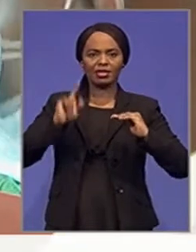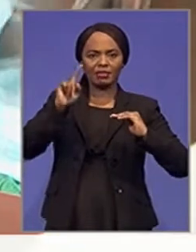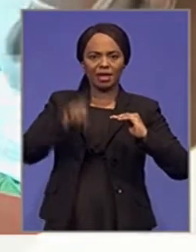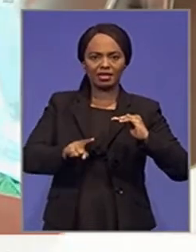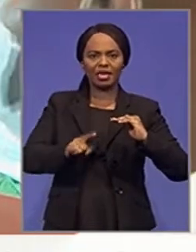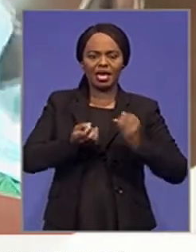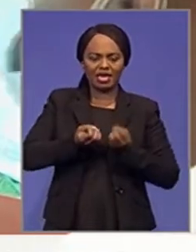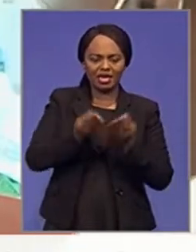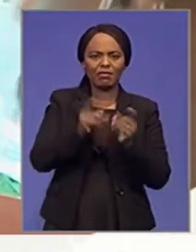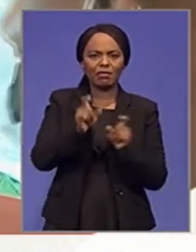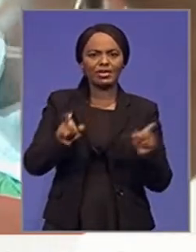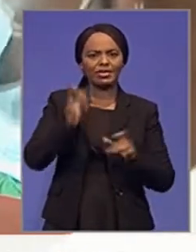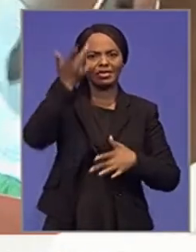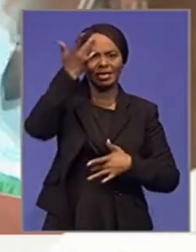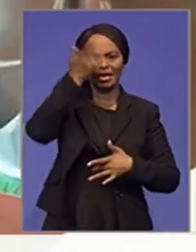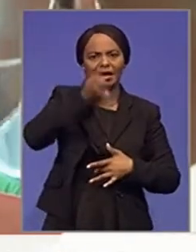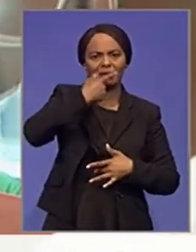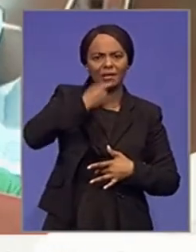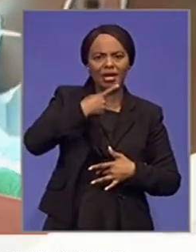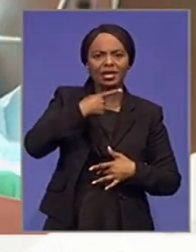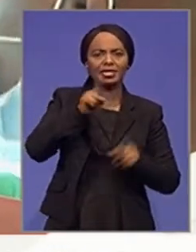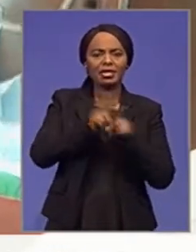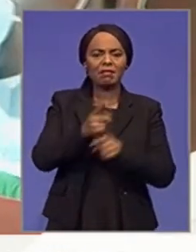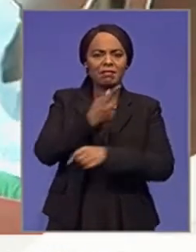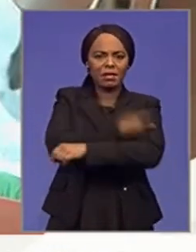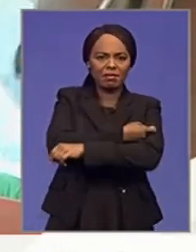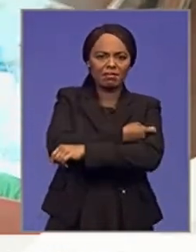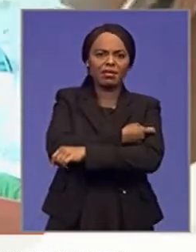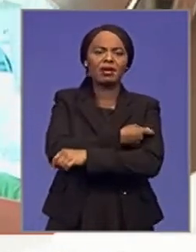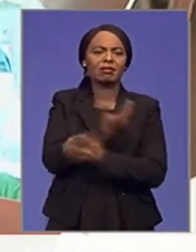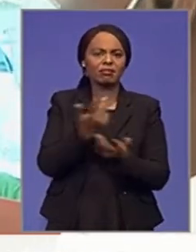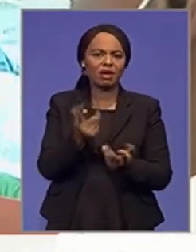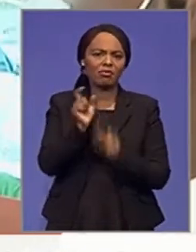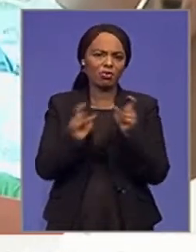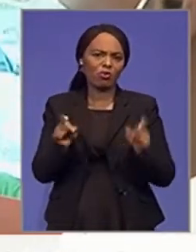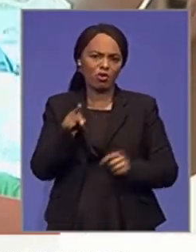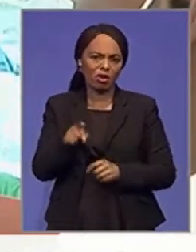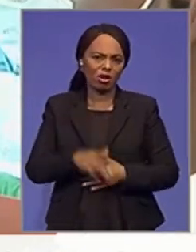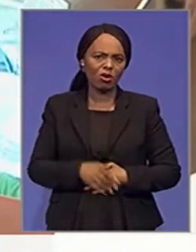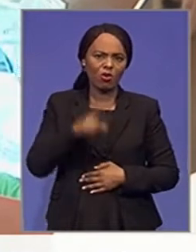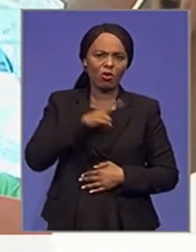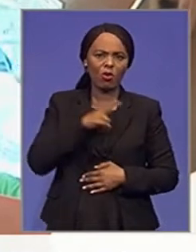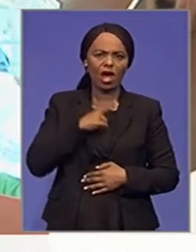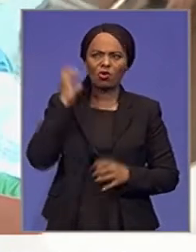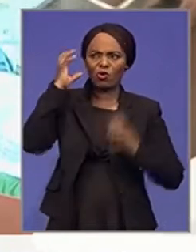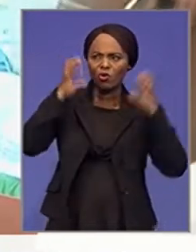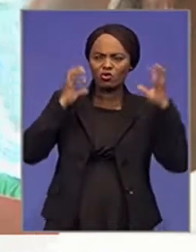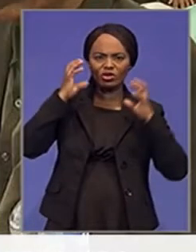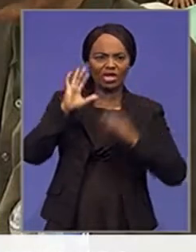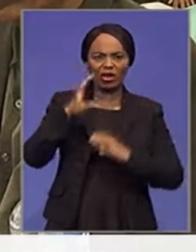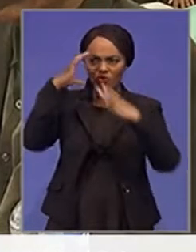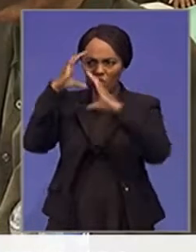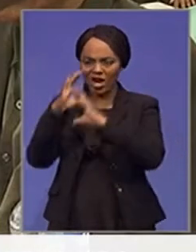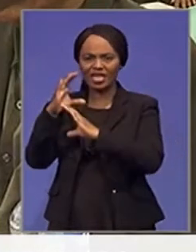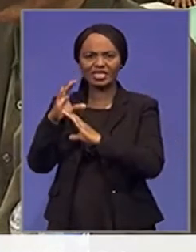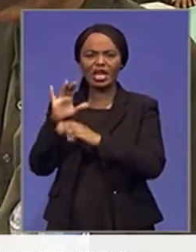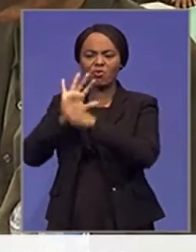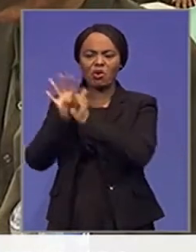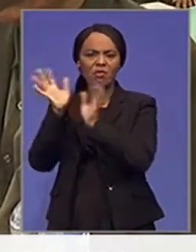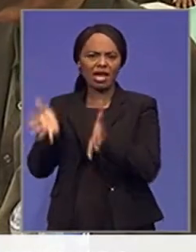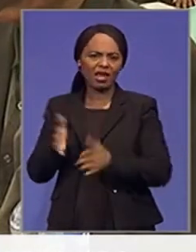meriane ende batho ka COVID so that risk etsa COVID focus only. Ba pholo